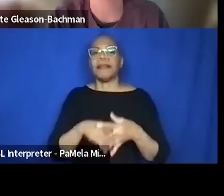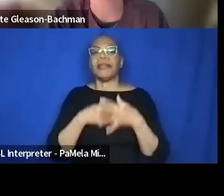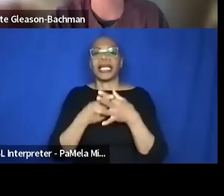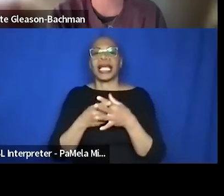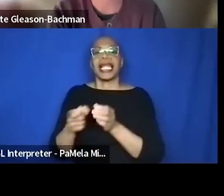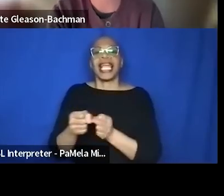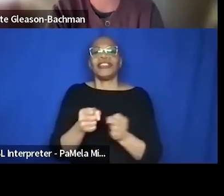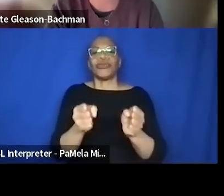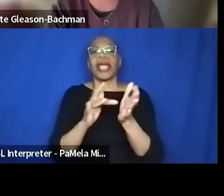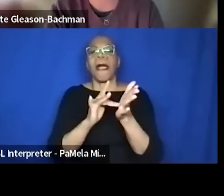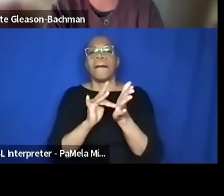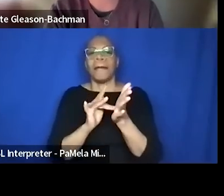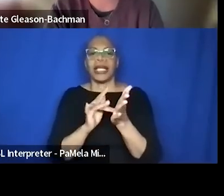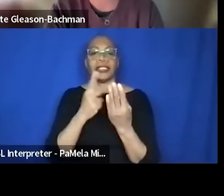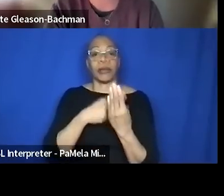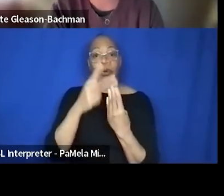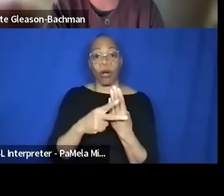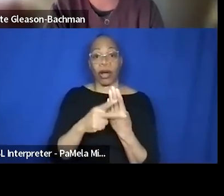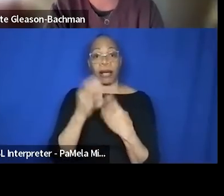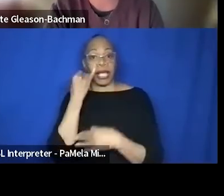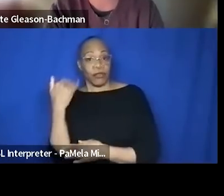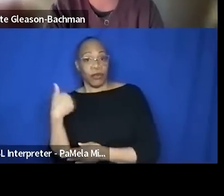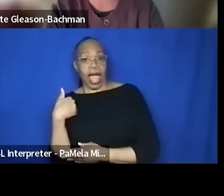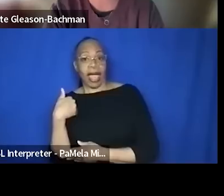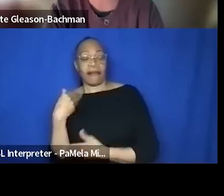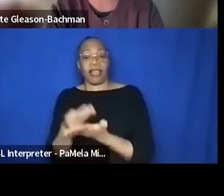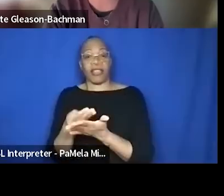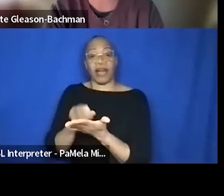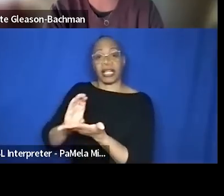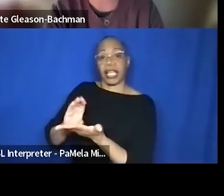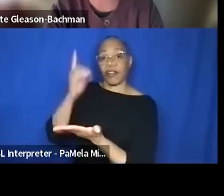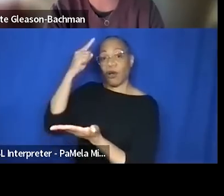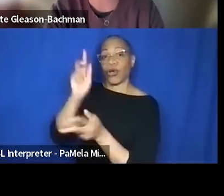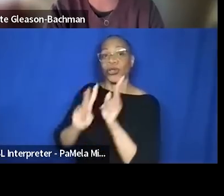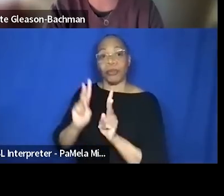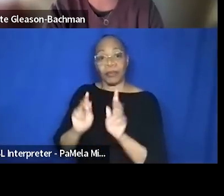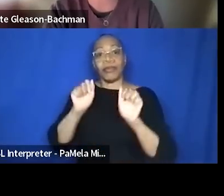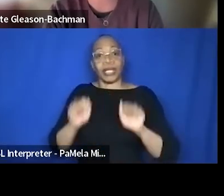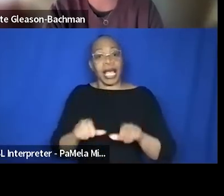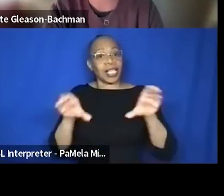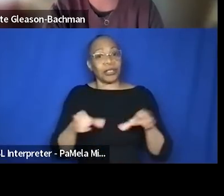as long as you have the funding for your people, I mean, you can do as much as you really want.